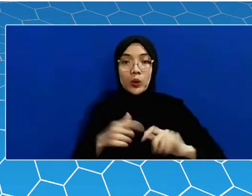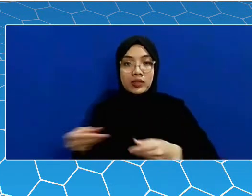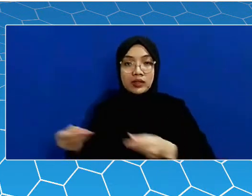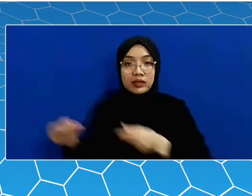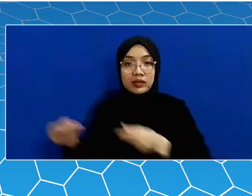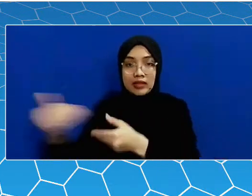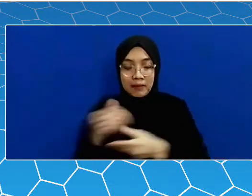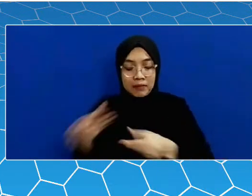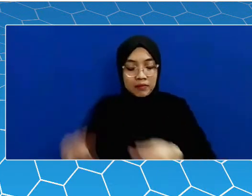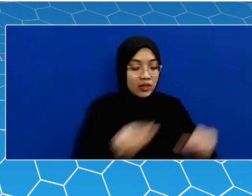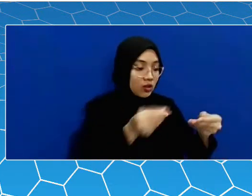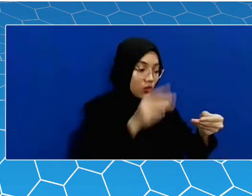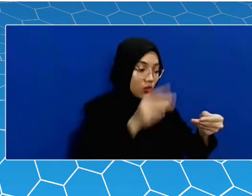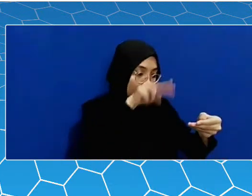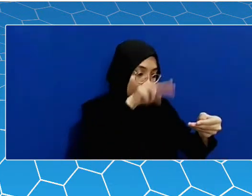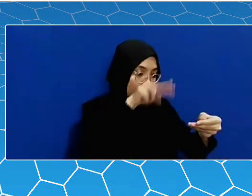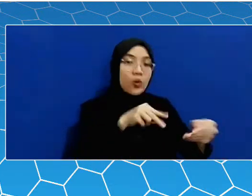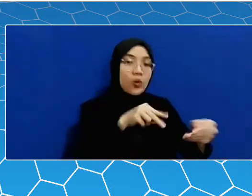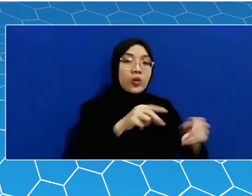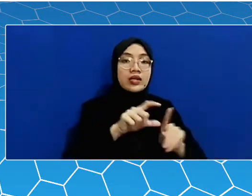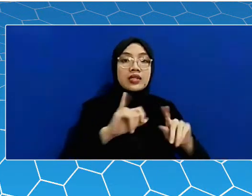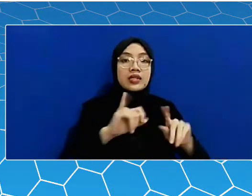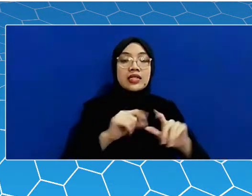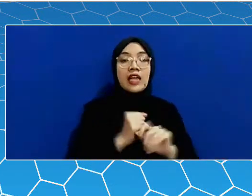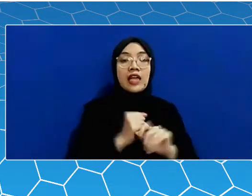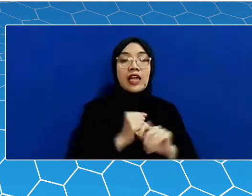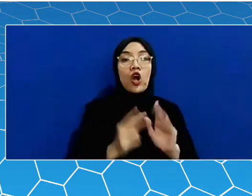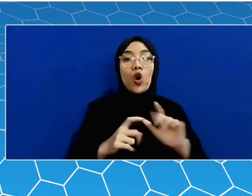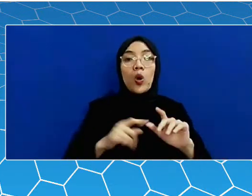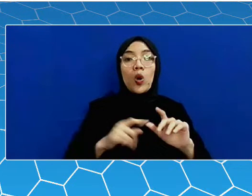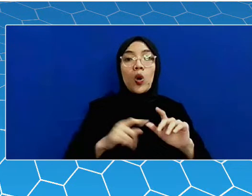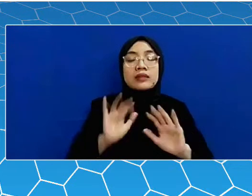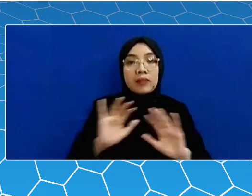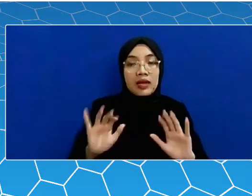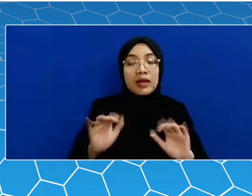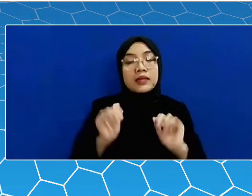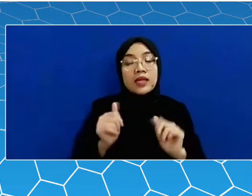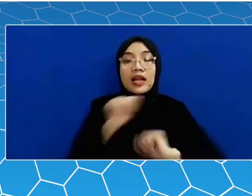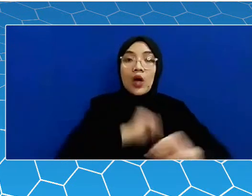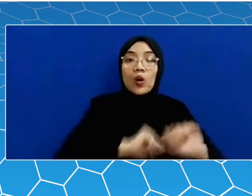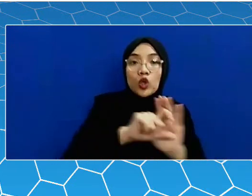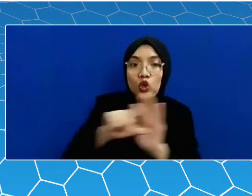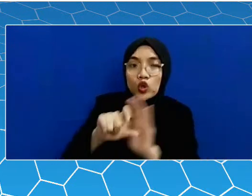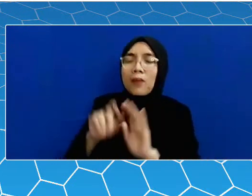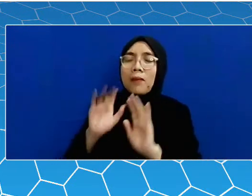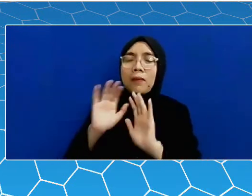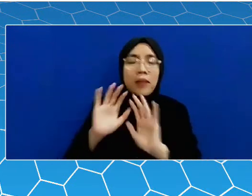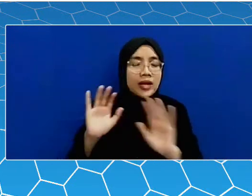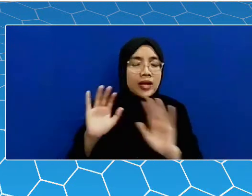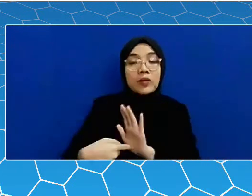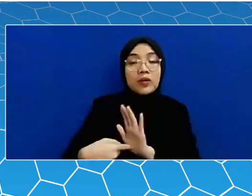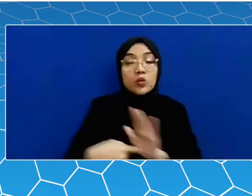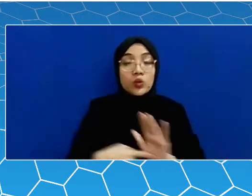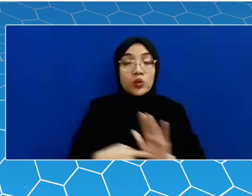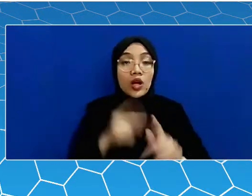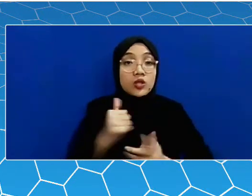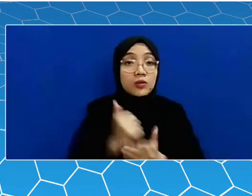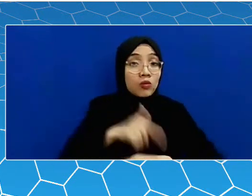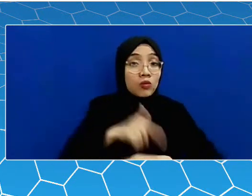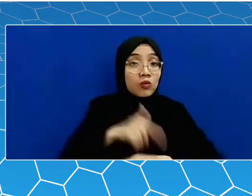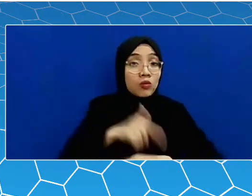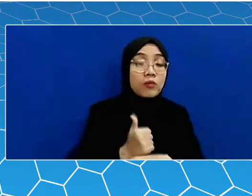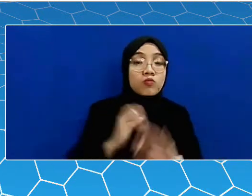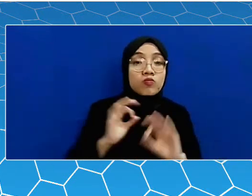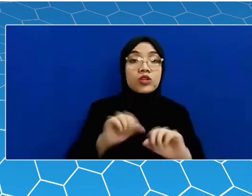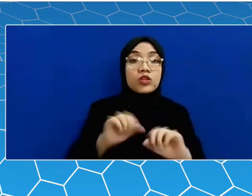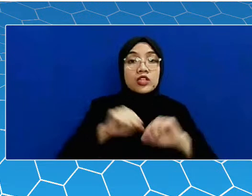is an example. There are lots of examples we can talk about it, but in view of time, I'm going to. I think that's all